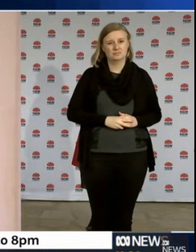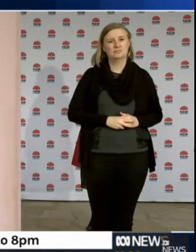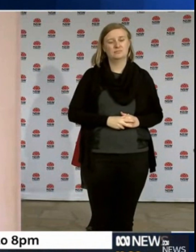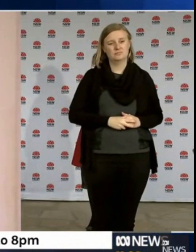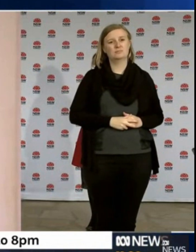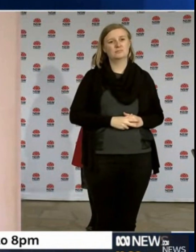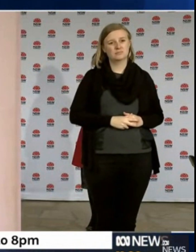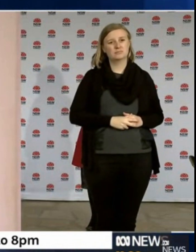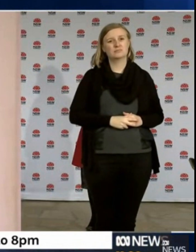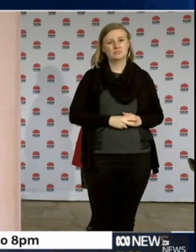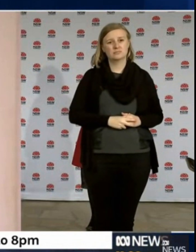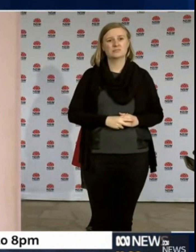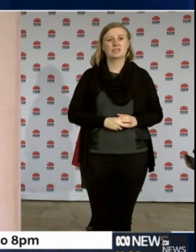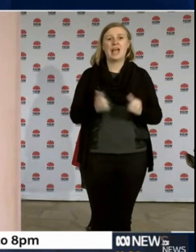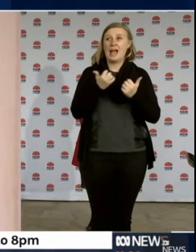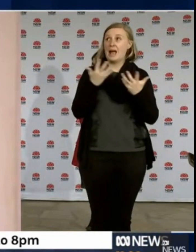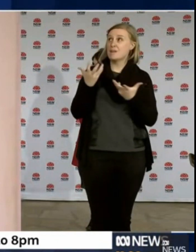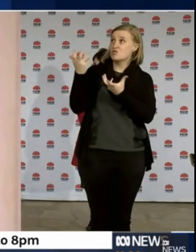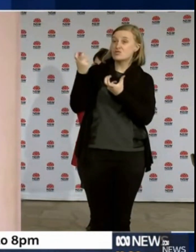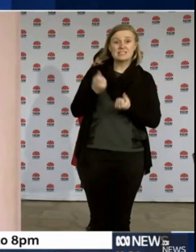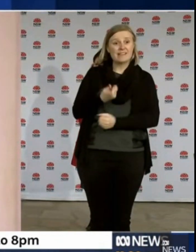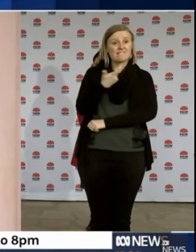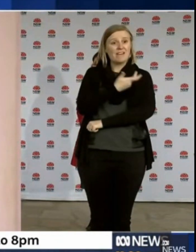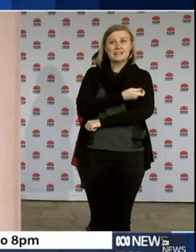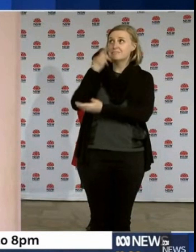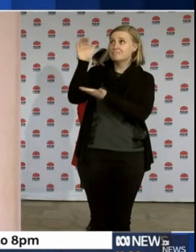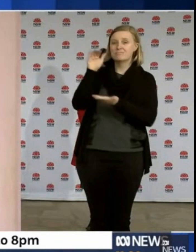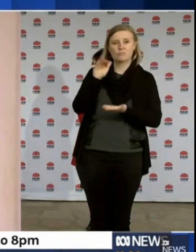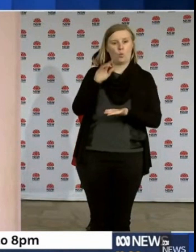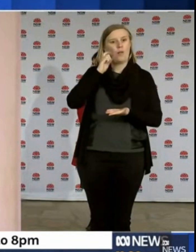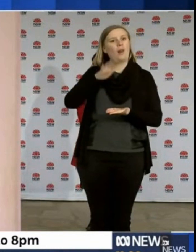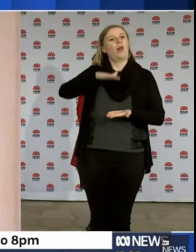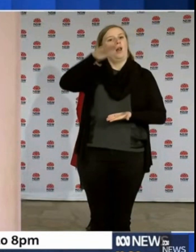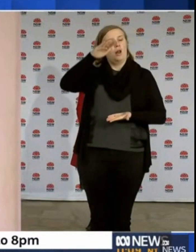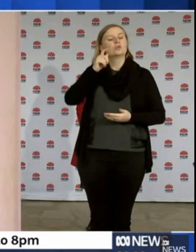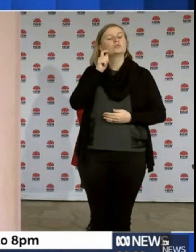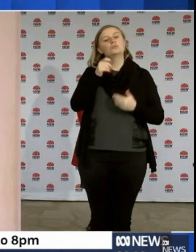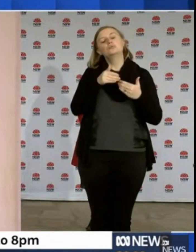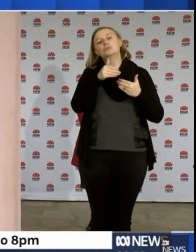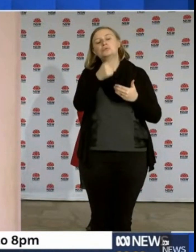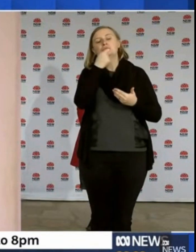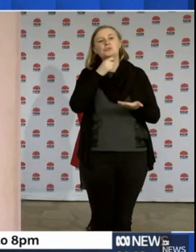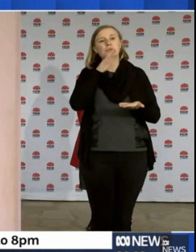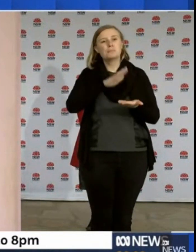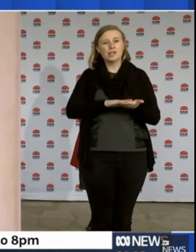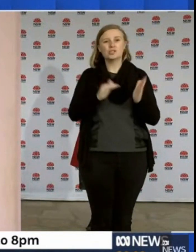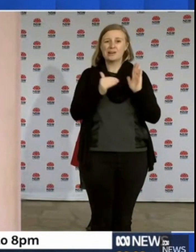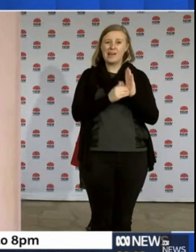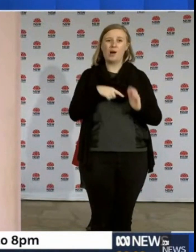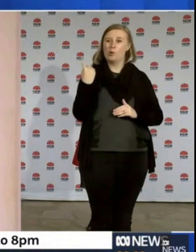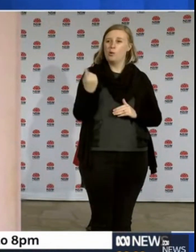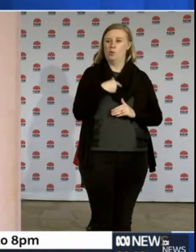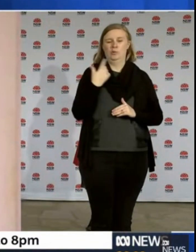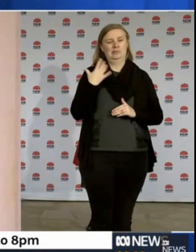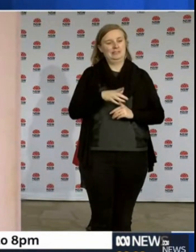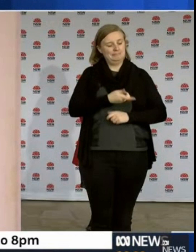that the doses of the vaccine are likely to increase in the coming months, and this is the time when we need to pull together and